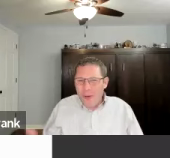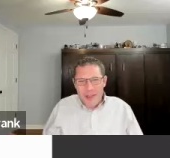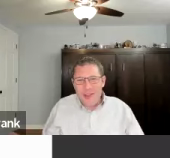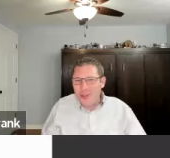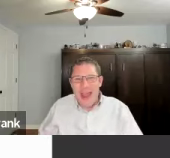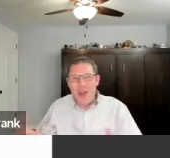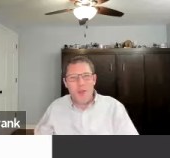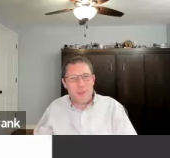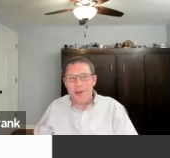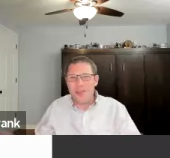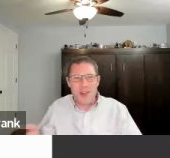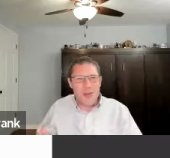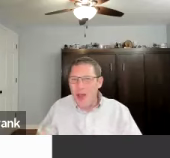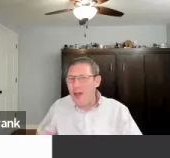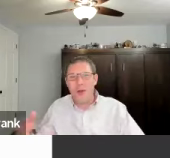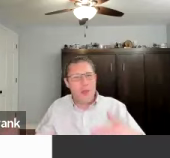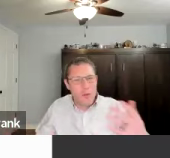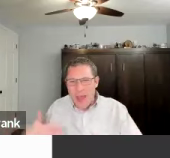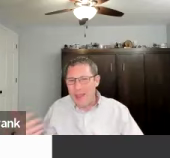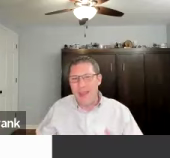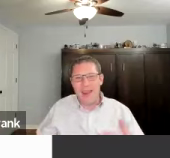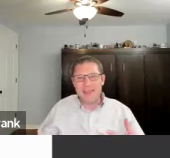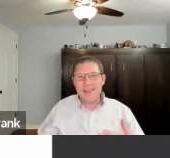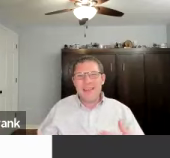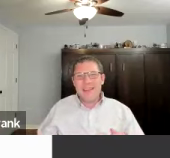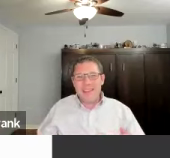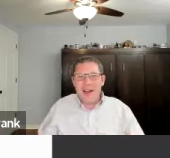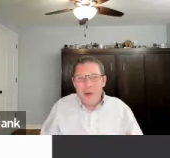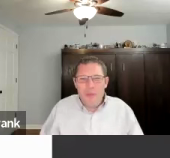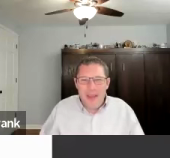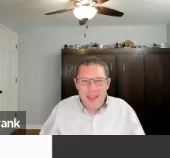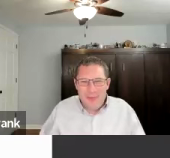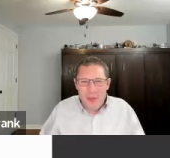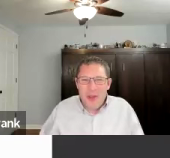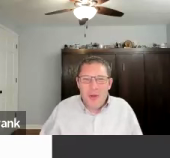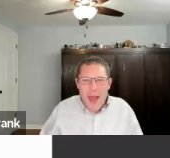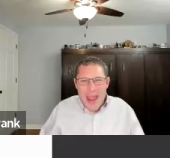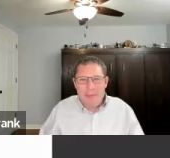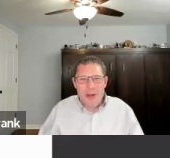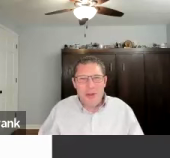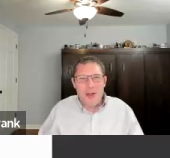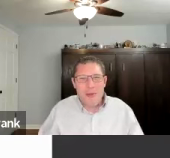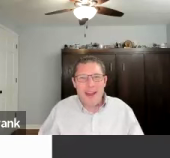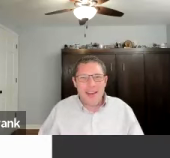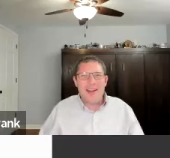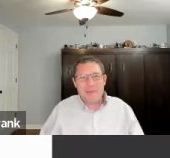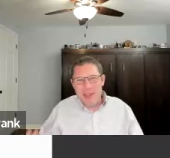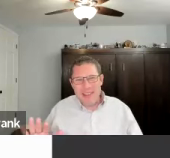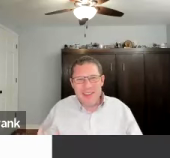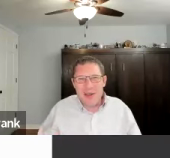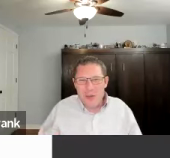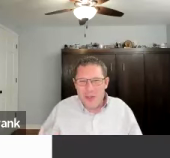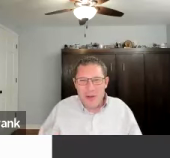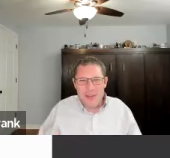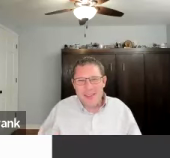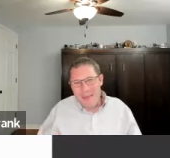about, oh, collegially, I know this person that you know, and those kind of things, do you know who I am? Or do you know who I'm